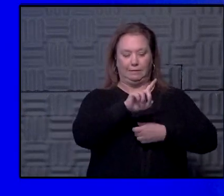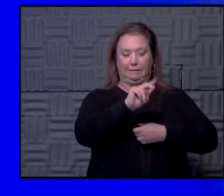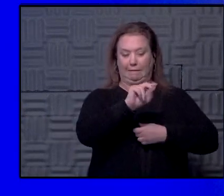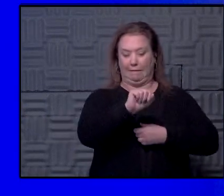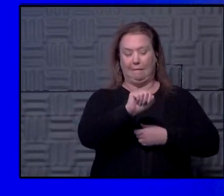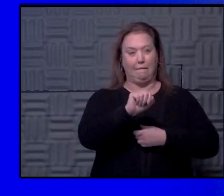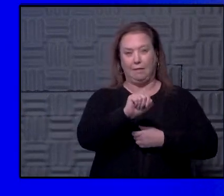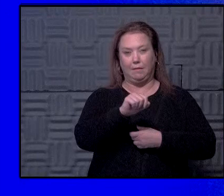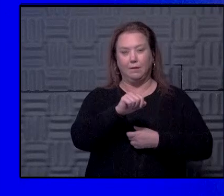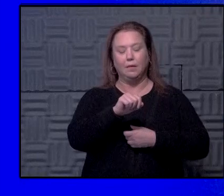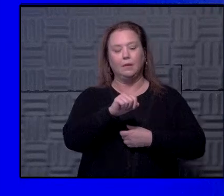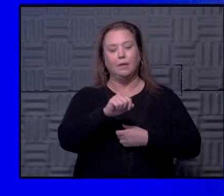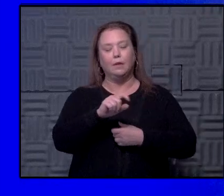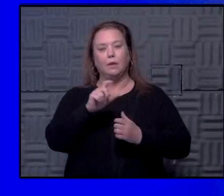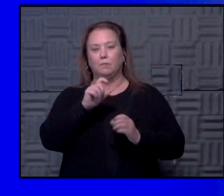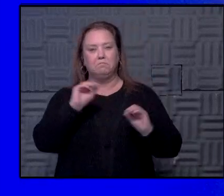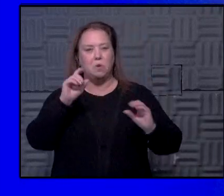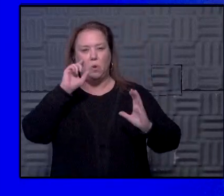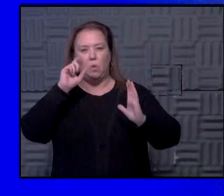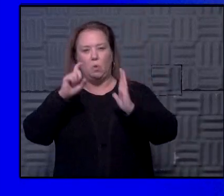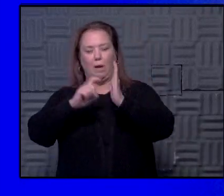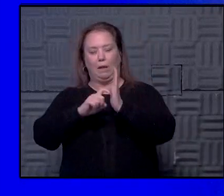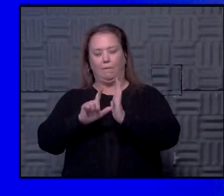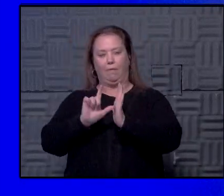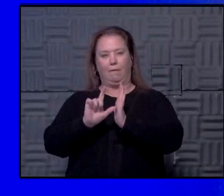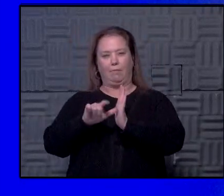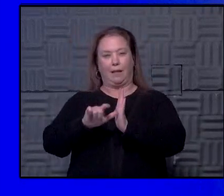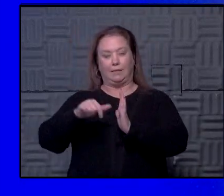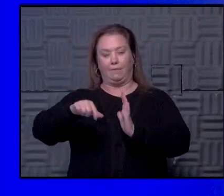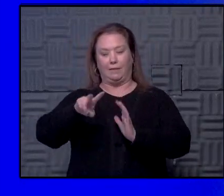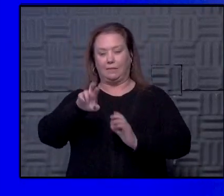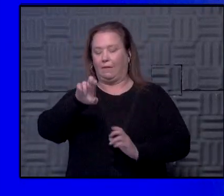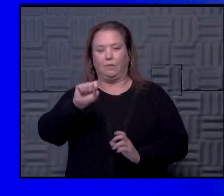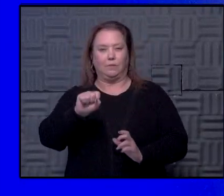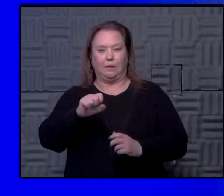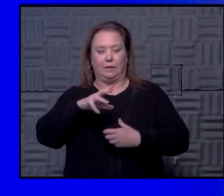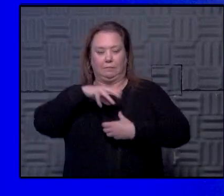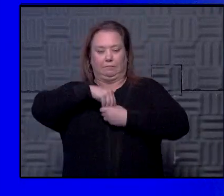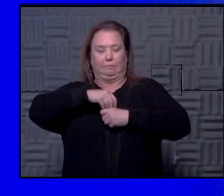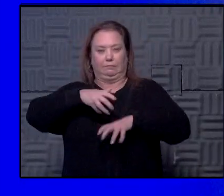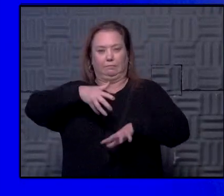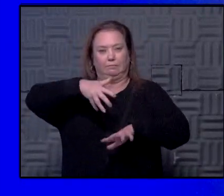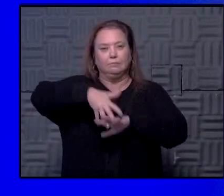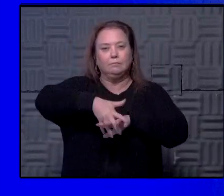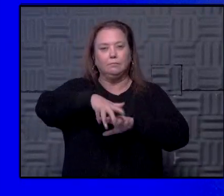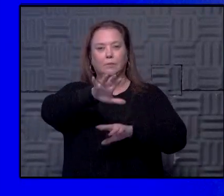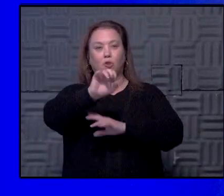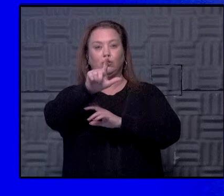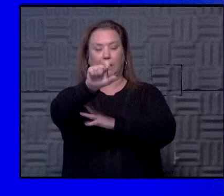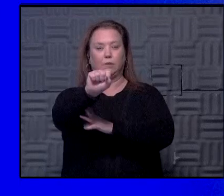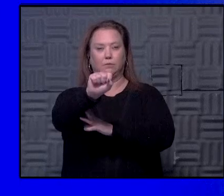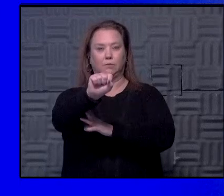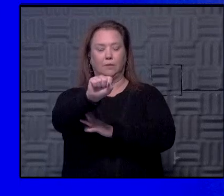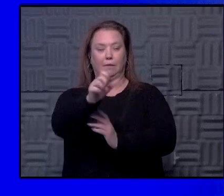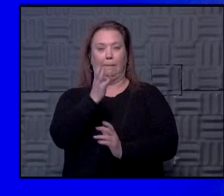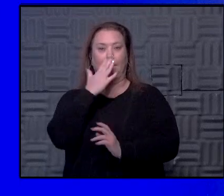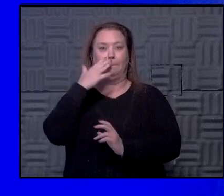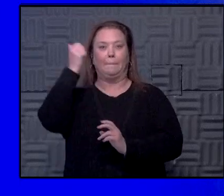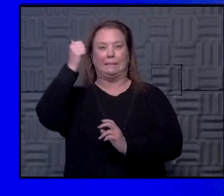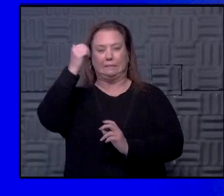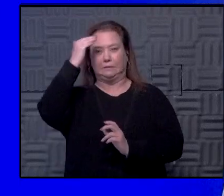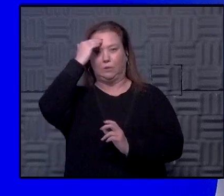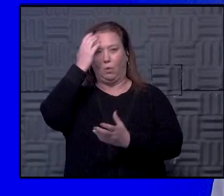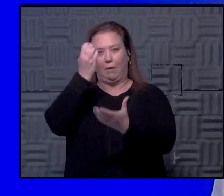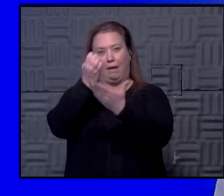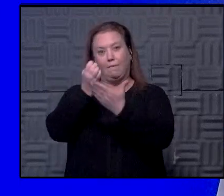have any recognition of latency of this virus, that it's just incorporating into your cells. So, again, the best